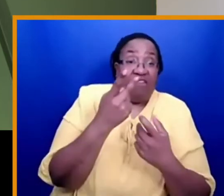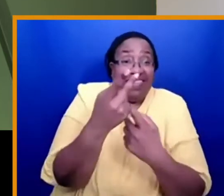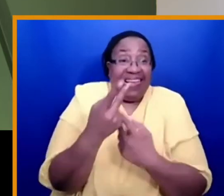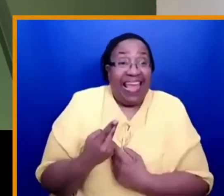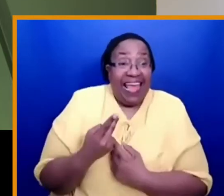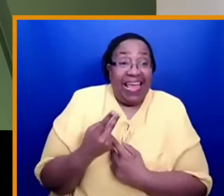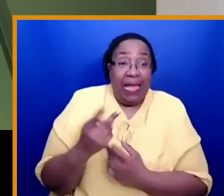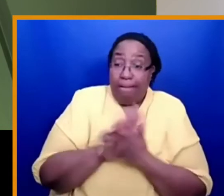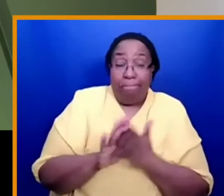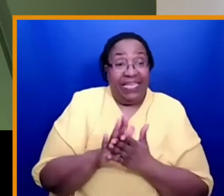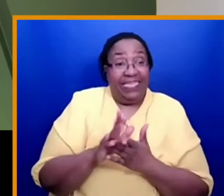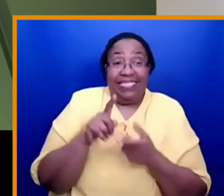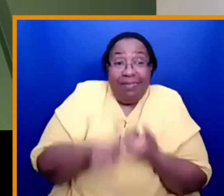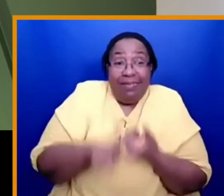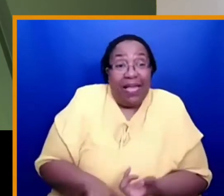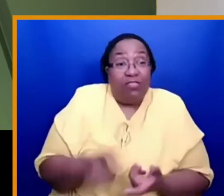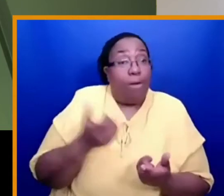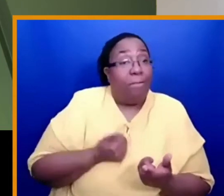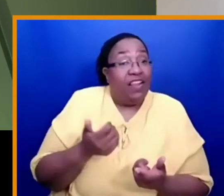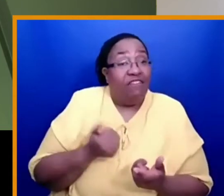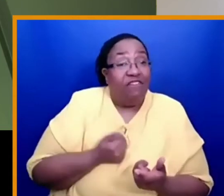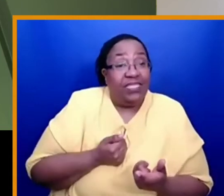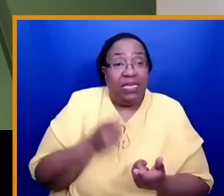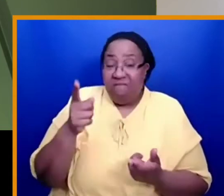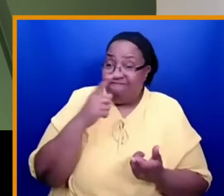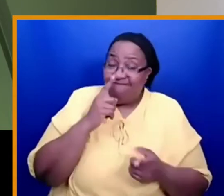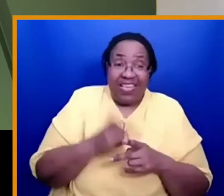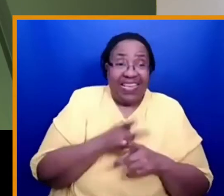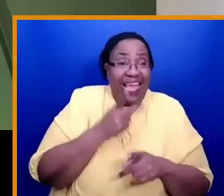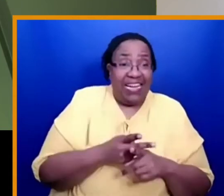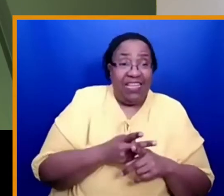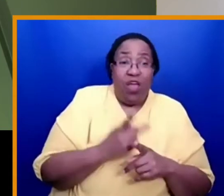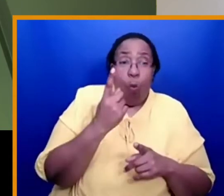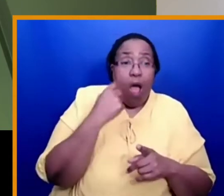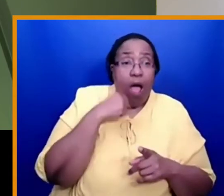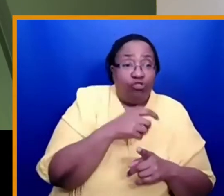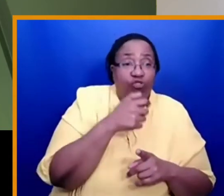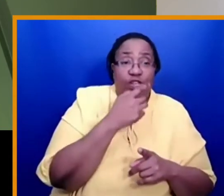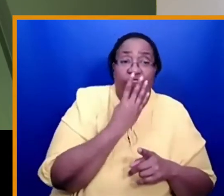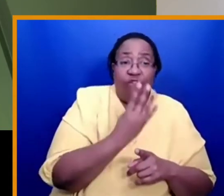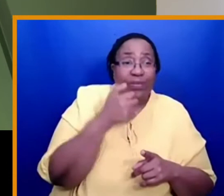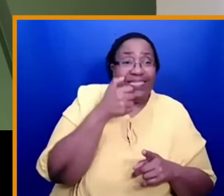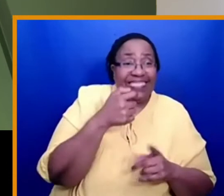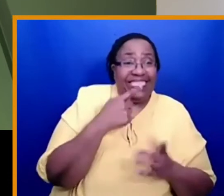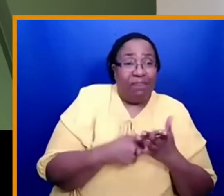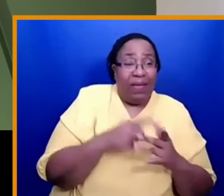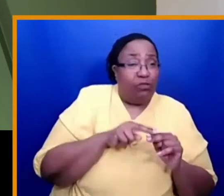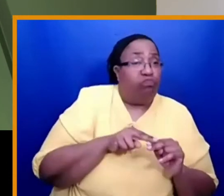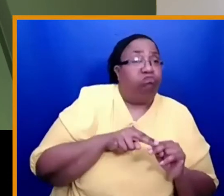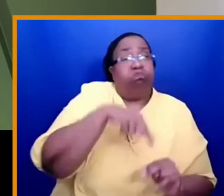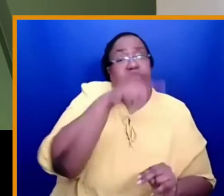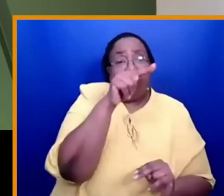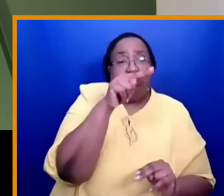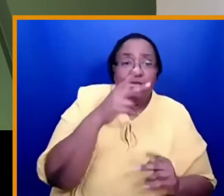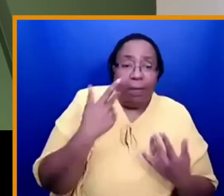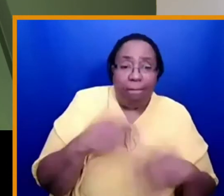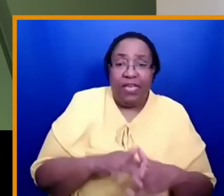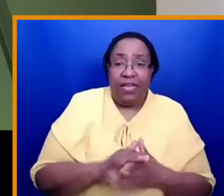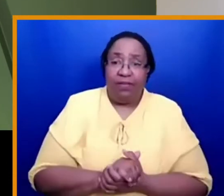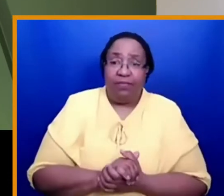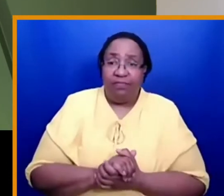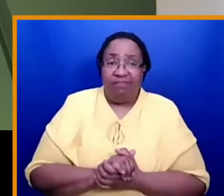has already increased from £146 to £250 a month. The cold in their house is increasing the regularity of